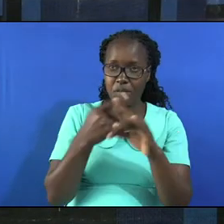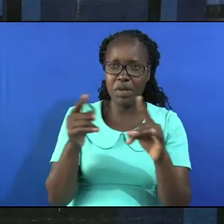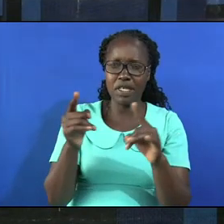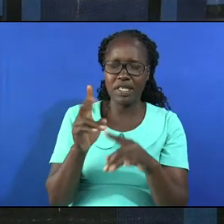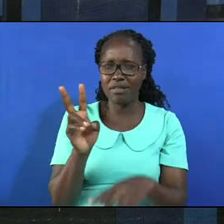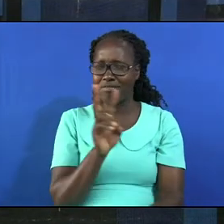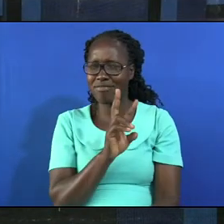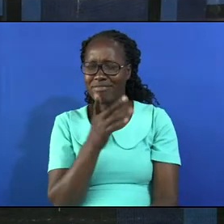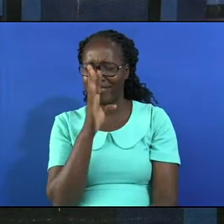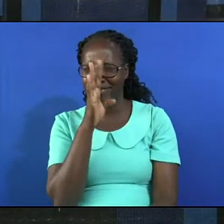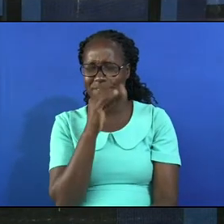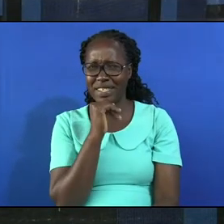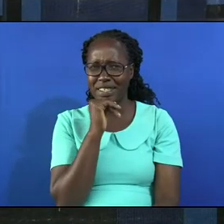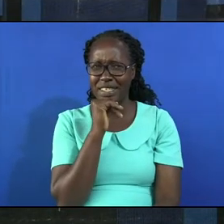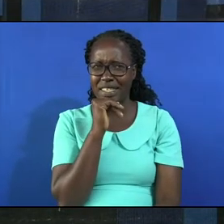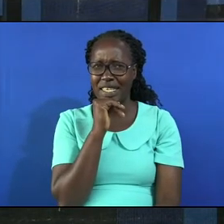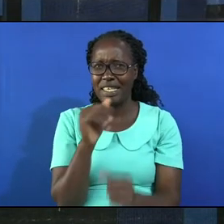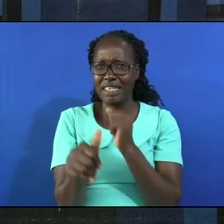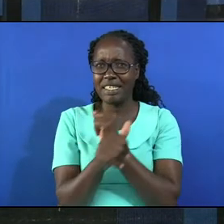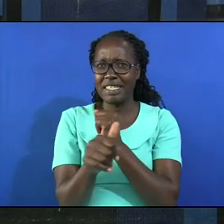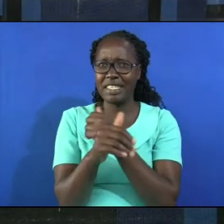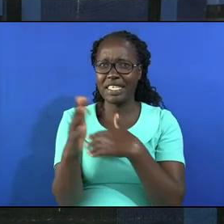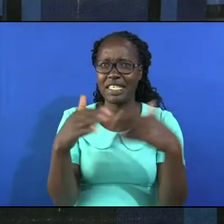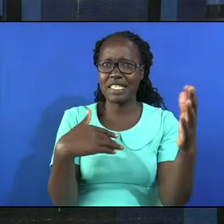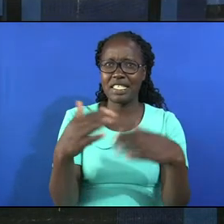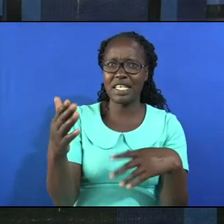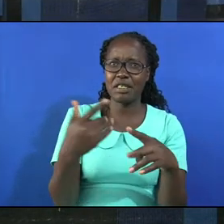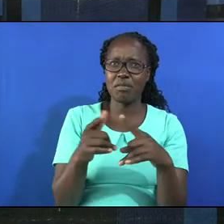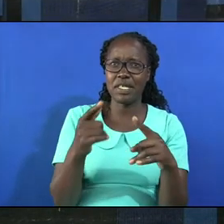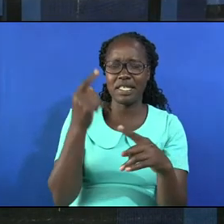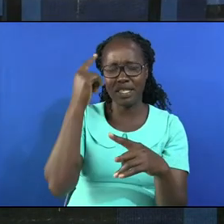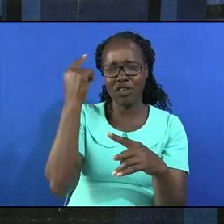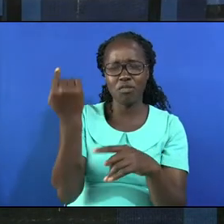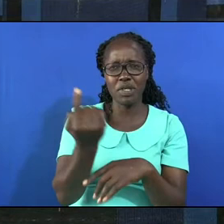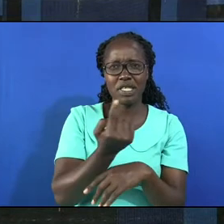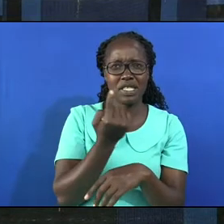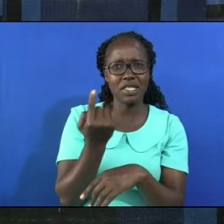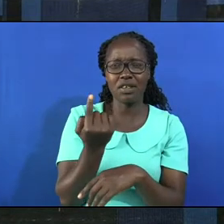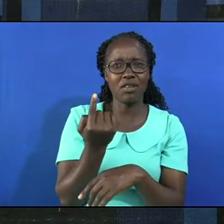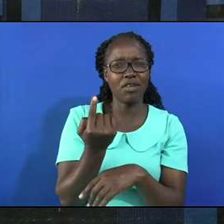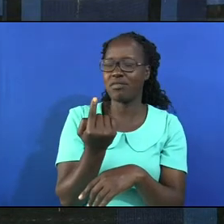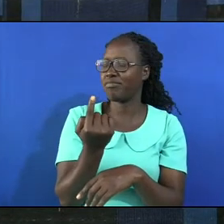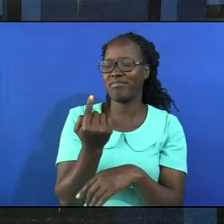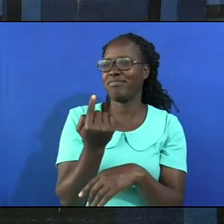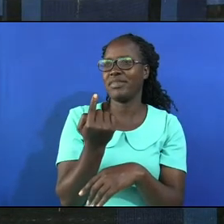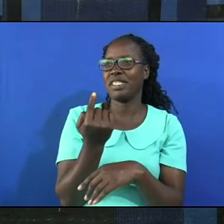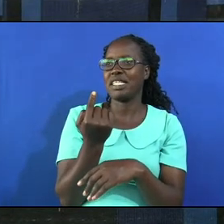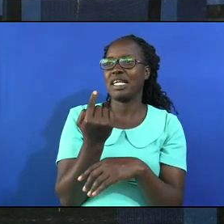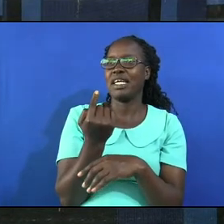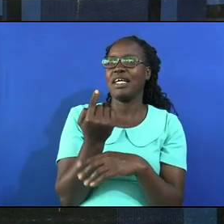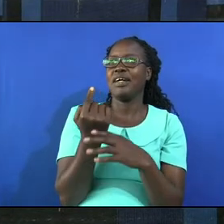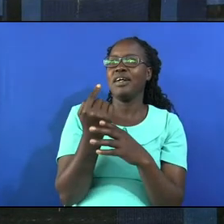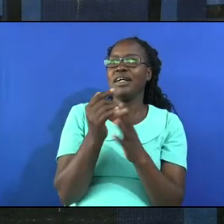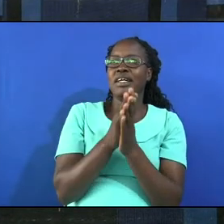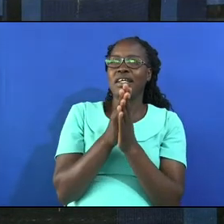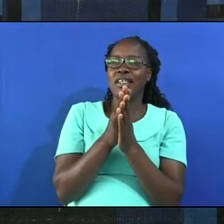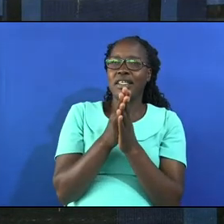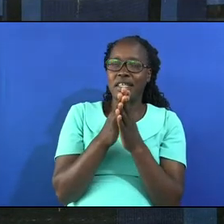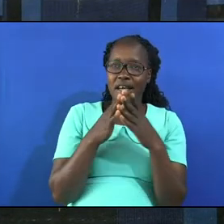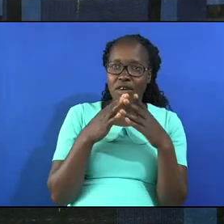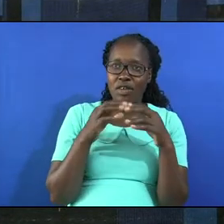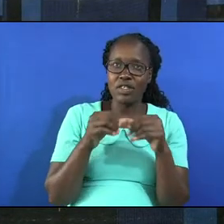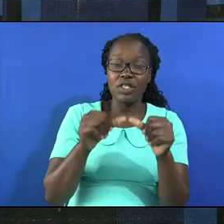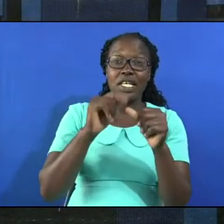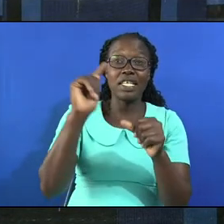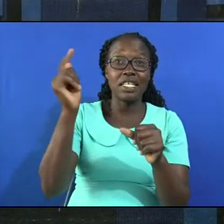already seen so many red flags, but the thought of being single They are going ahead. And these days